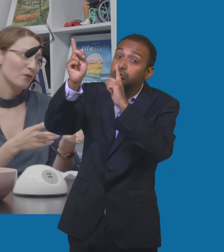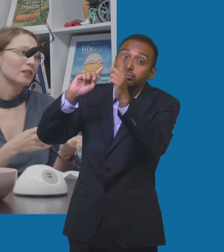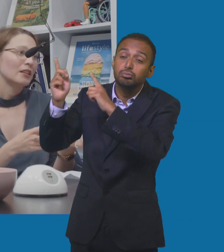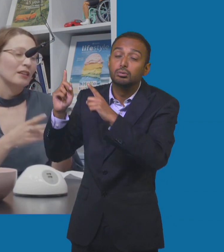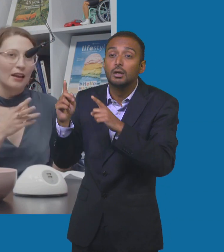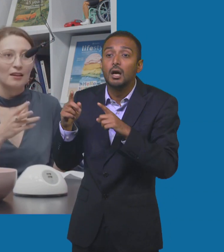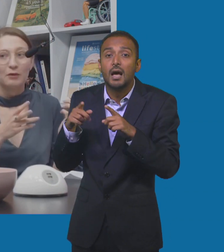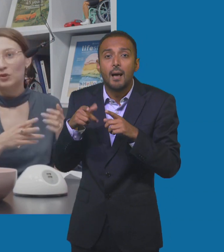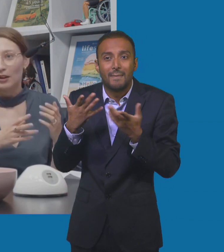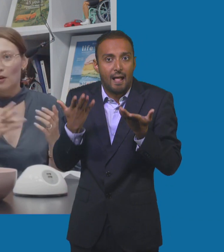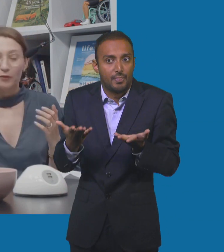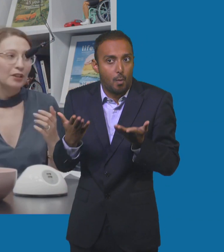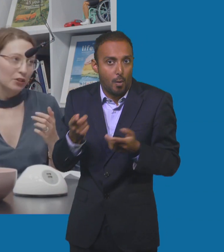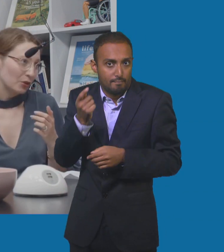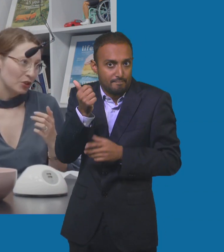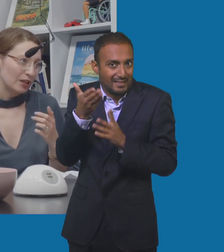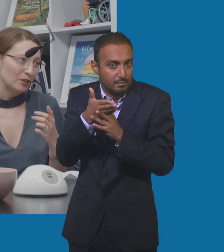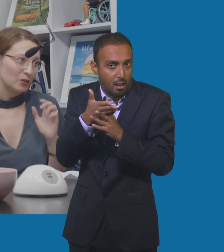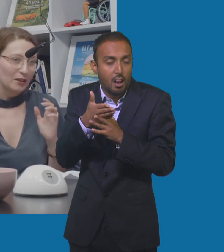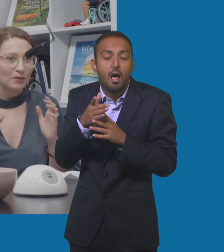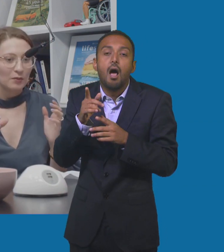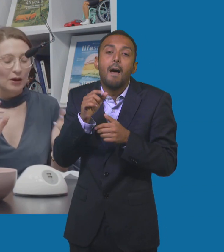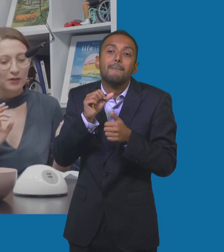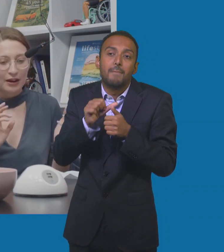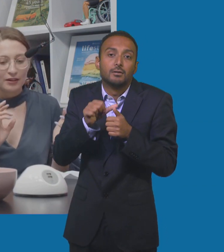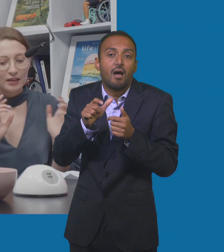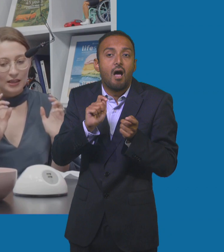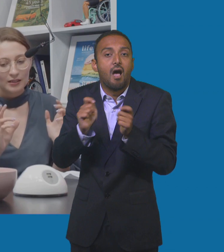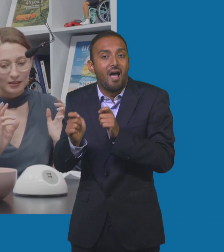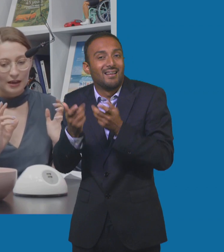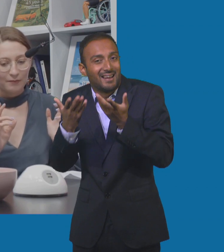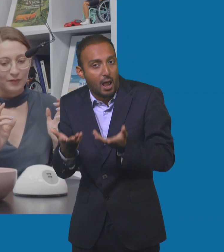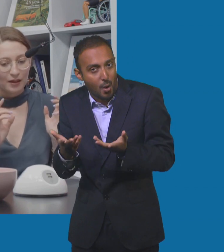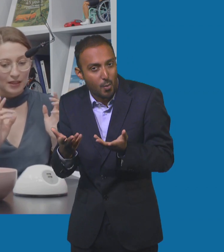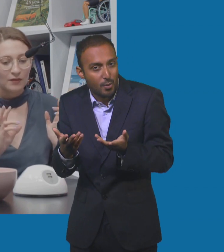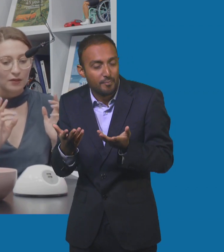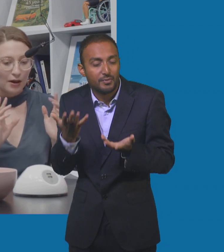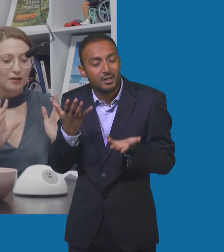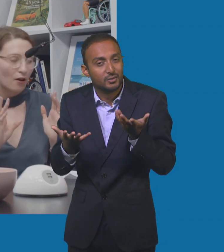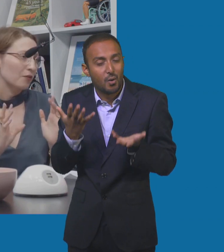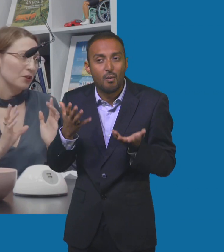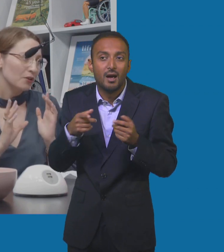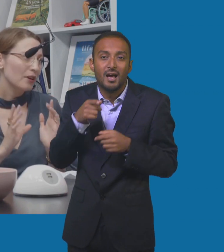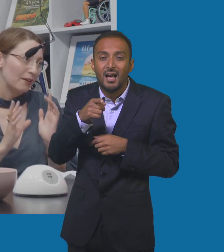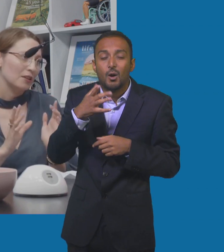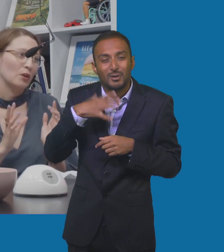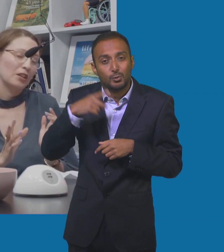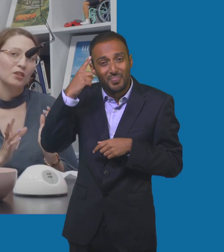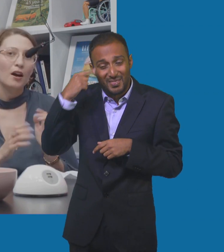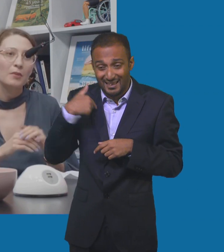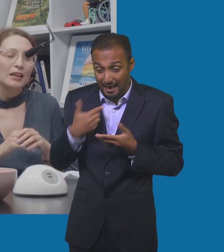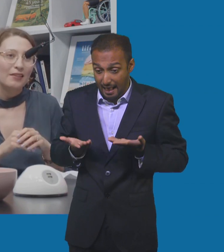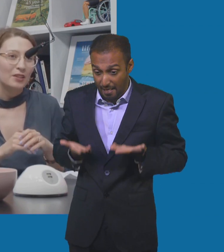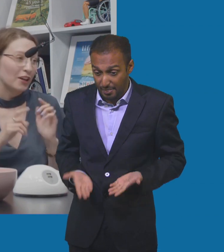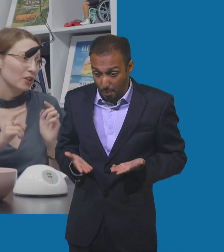transition now than if you take a lot of really short journeys. So I think there's something about figuring out, is an EV the right car for you at this moment